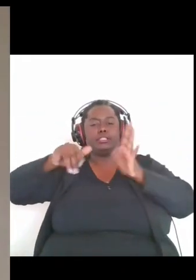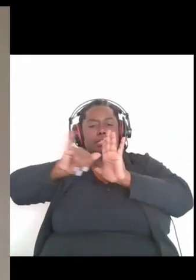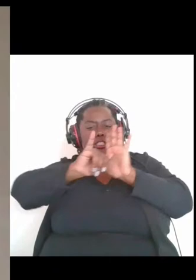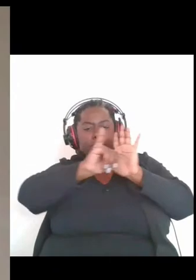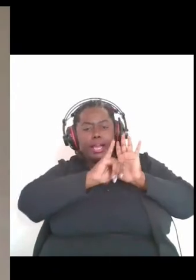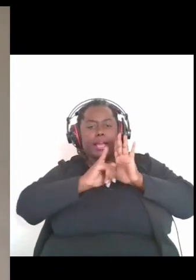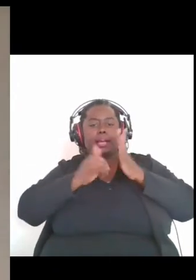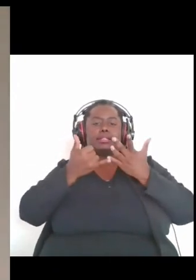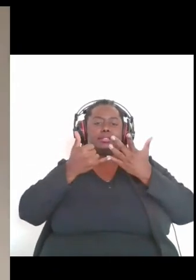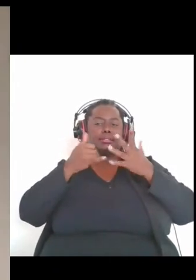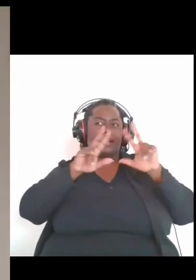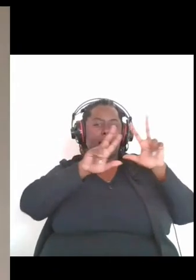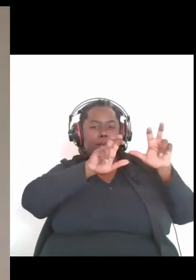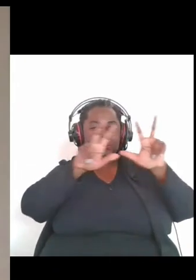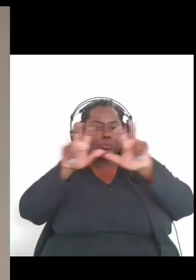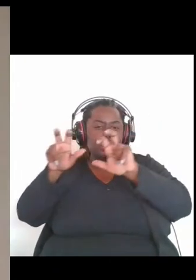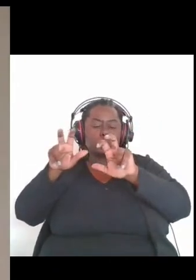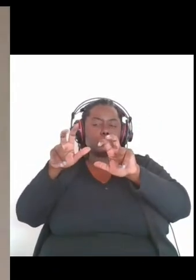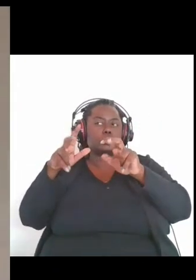existed